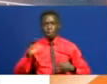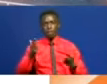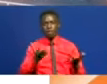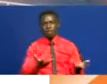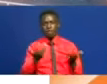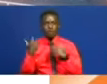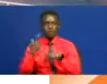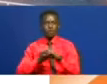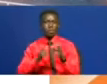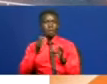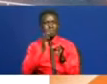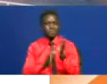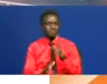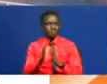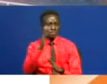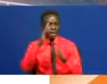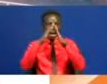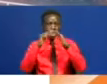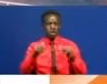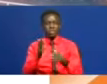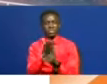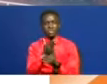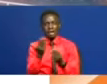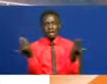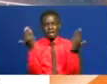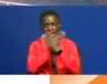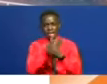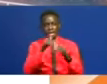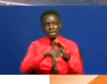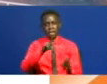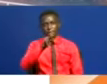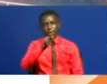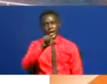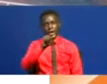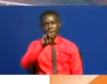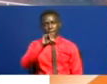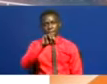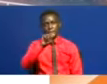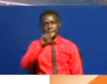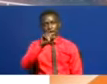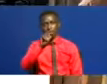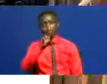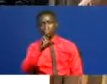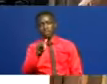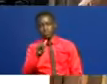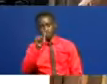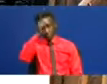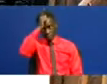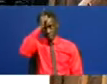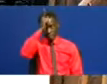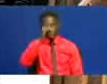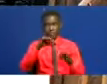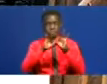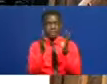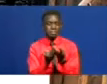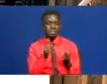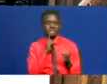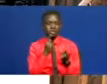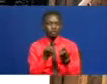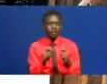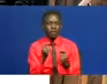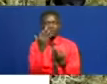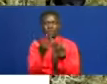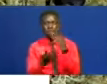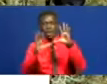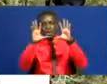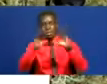his burnt house on Thursday night in Kamandura village. Family members say they tried to put out the fire to save their brother, but